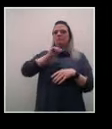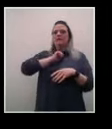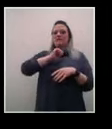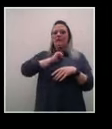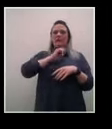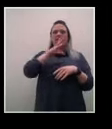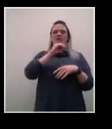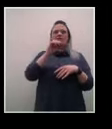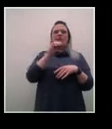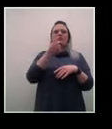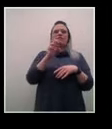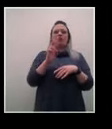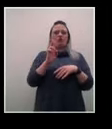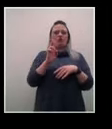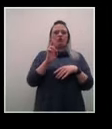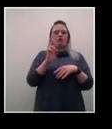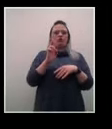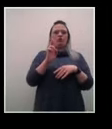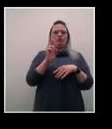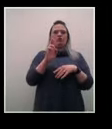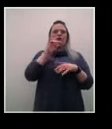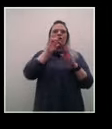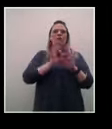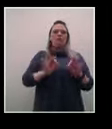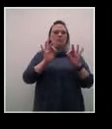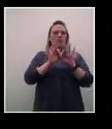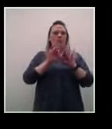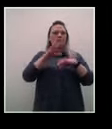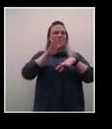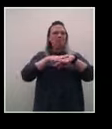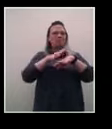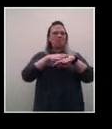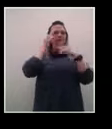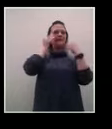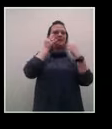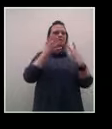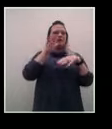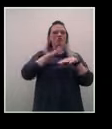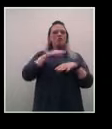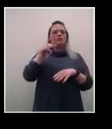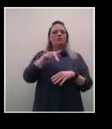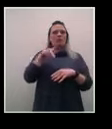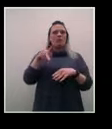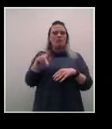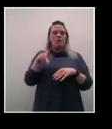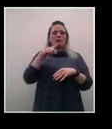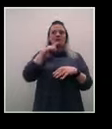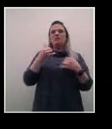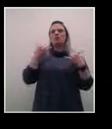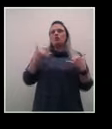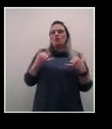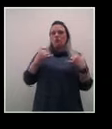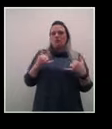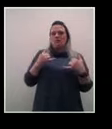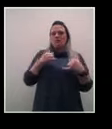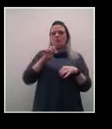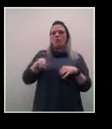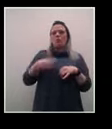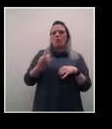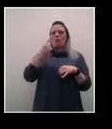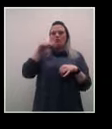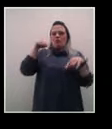Dr. Burstein. And as always, there's an important proviso. The information on the PowerPoint is current only as of the date